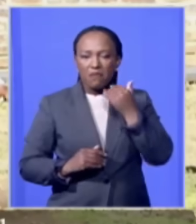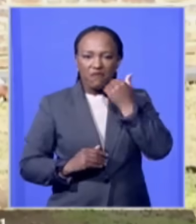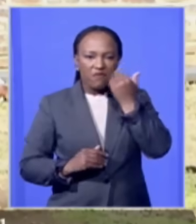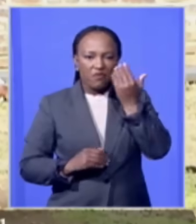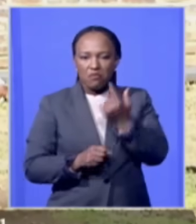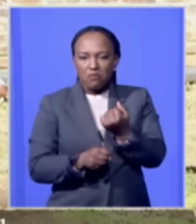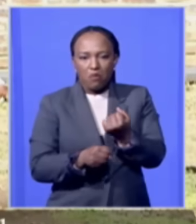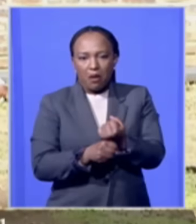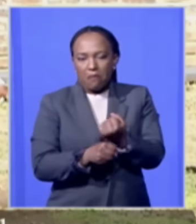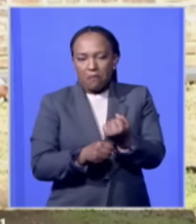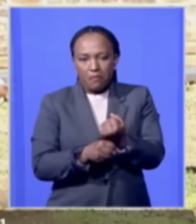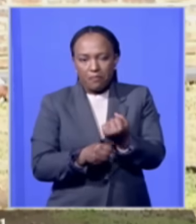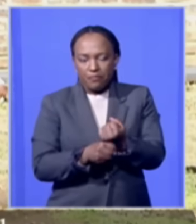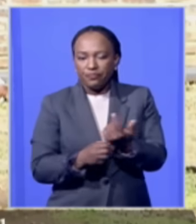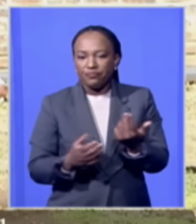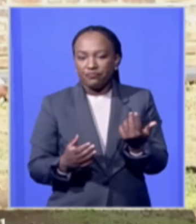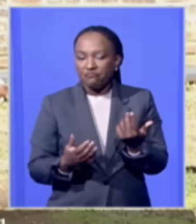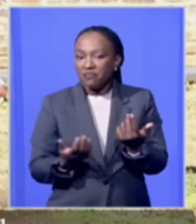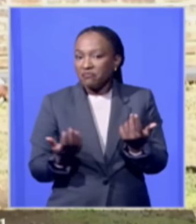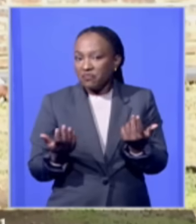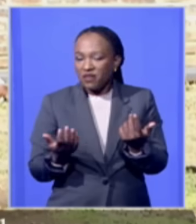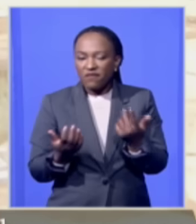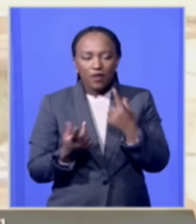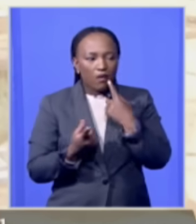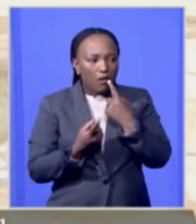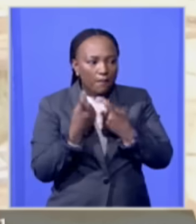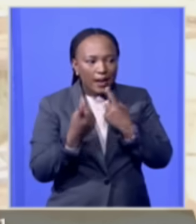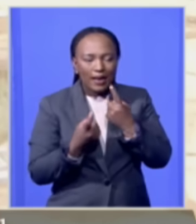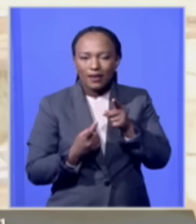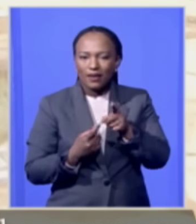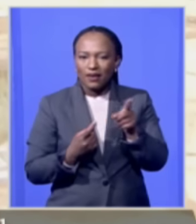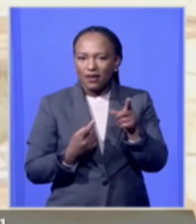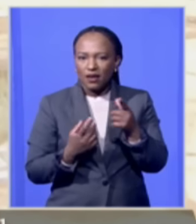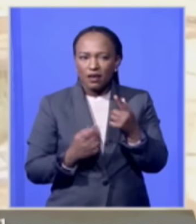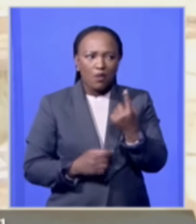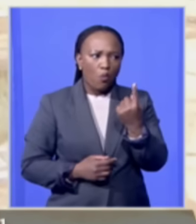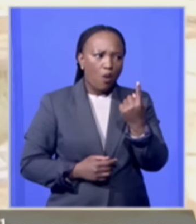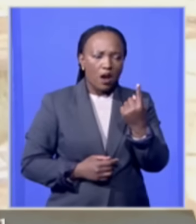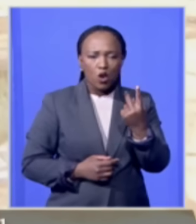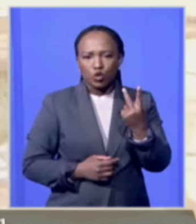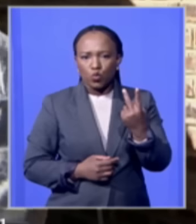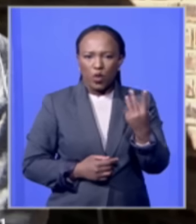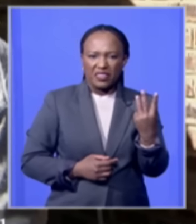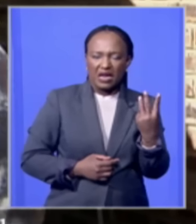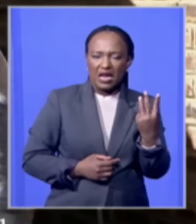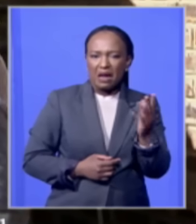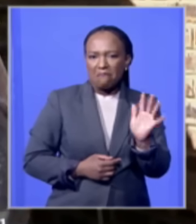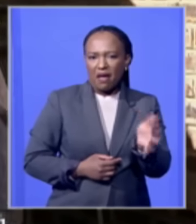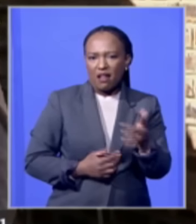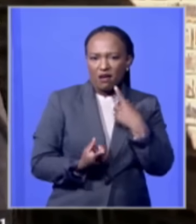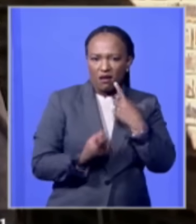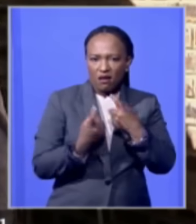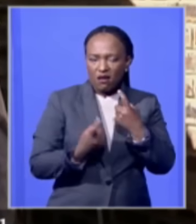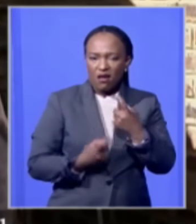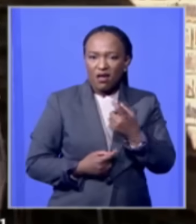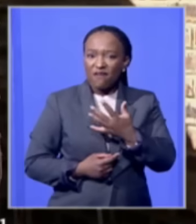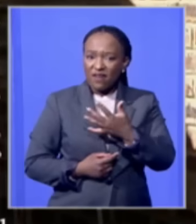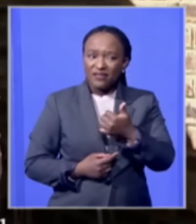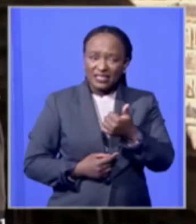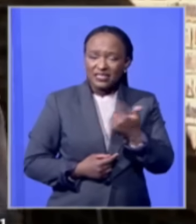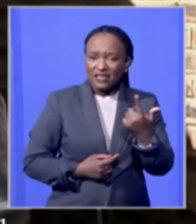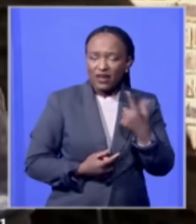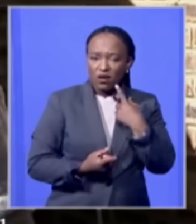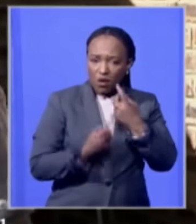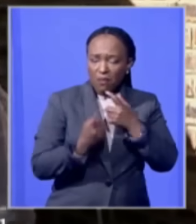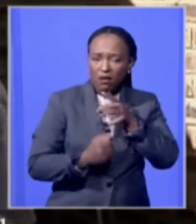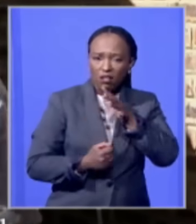work. Because if there's a complaint, it's not only 1 or 2 or 3 complaints, it's 5, 6, 7 complaints